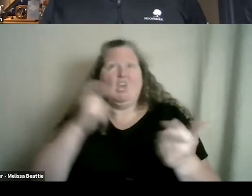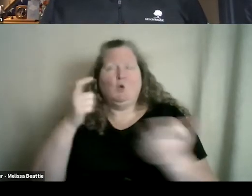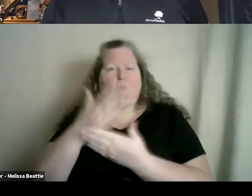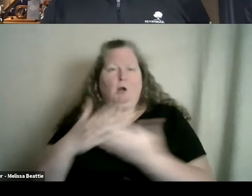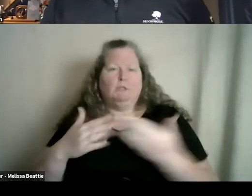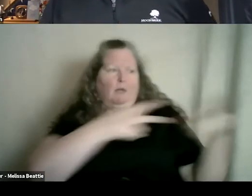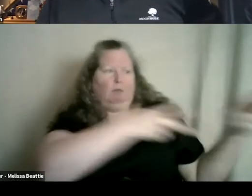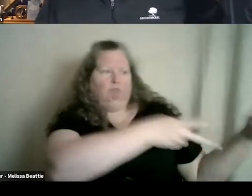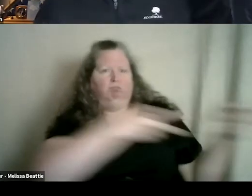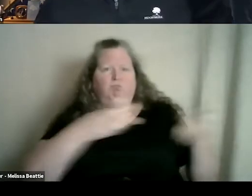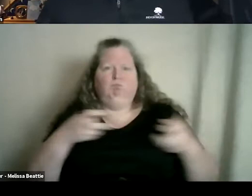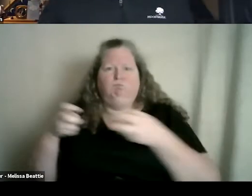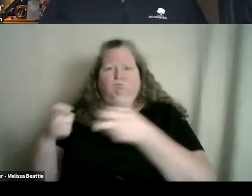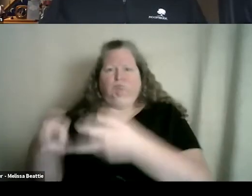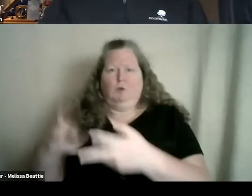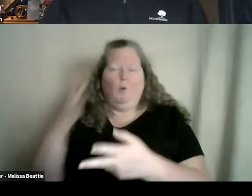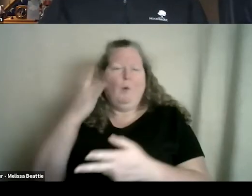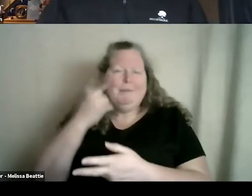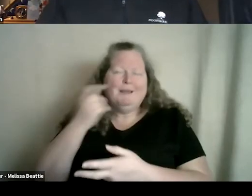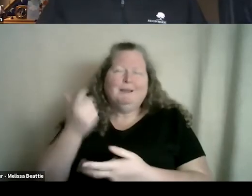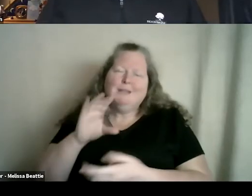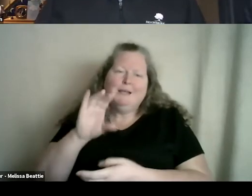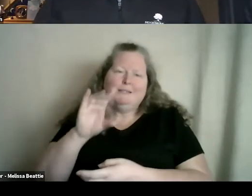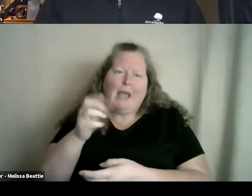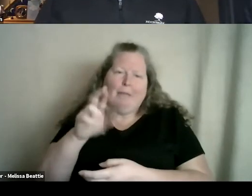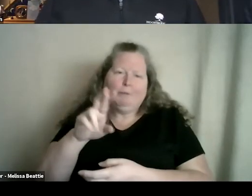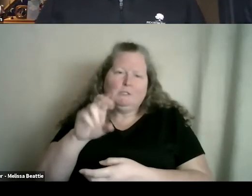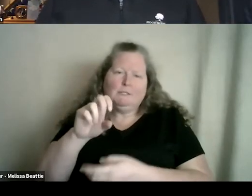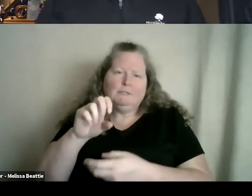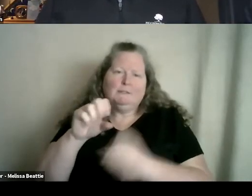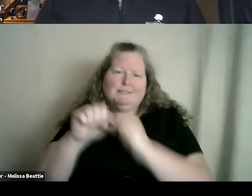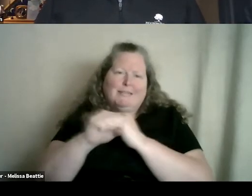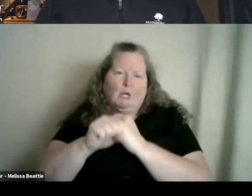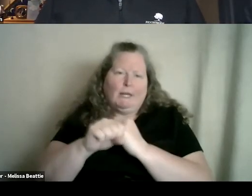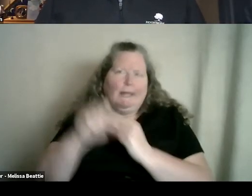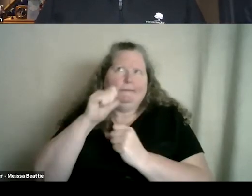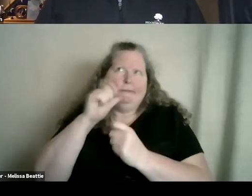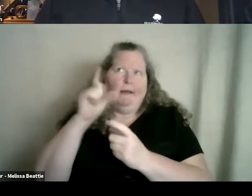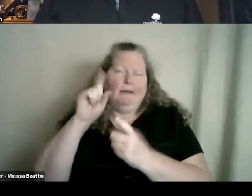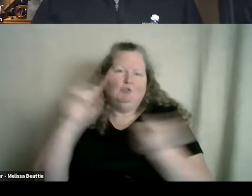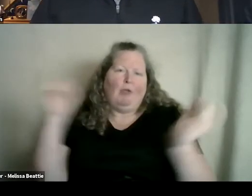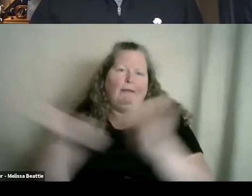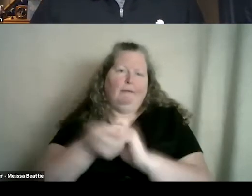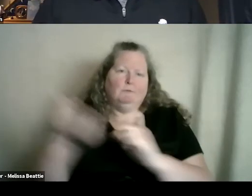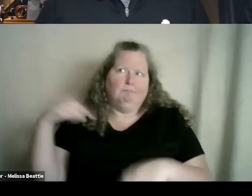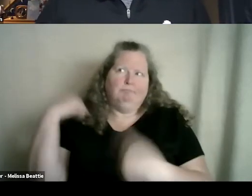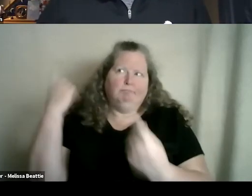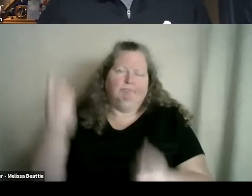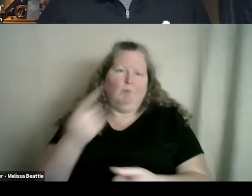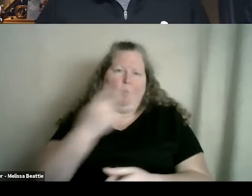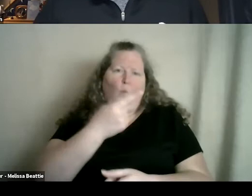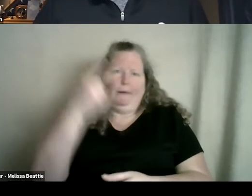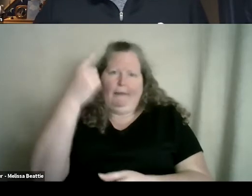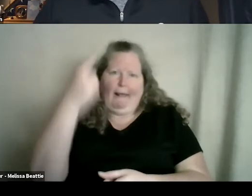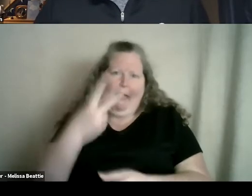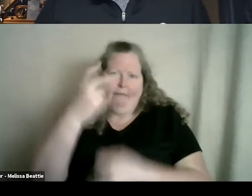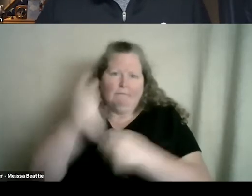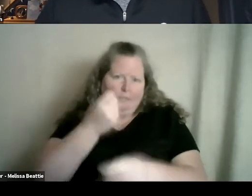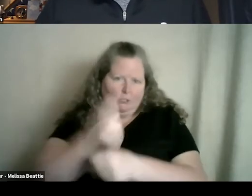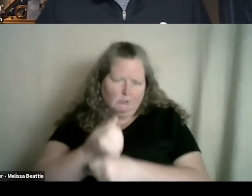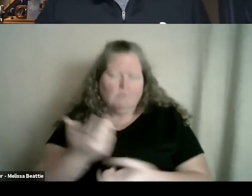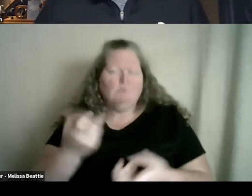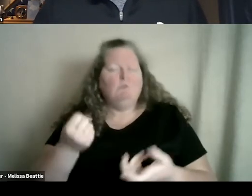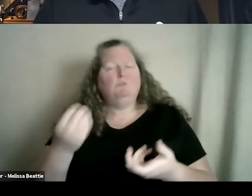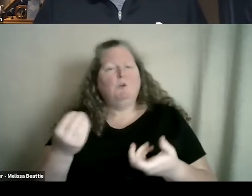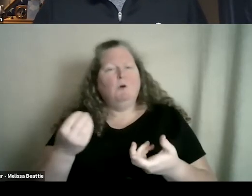because cybersecurity is cybersecurity is cybersecurity. It didn't change within a year and a half. So there are principles that are transferred over. But